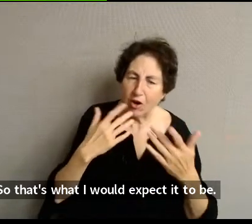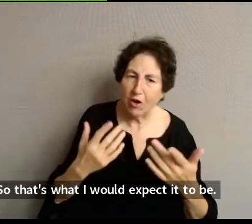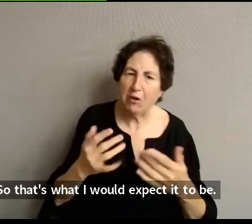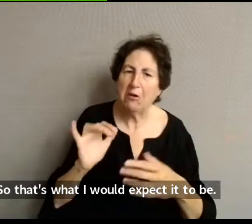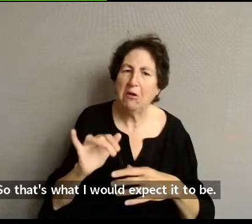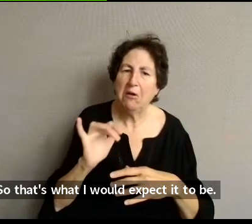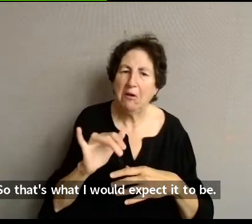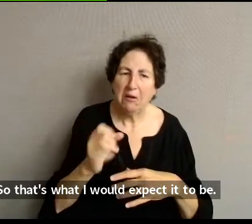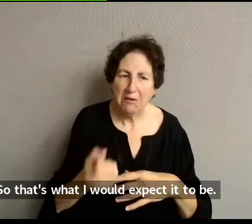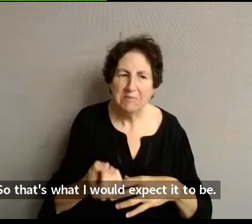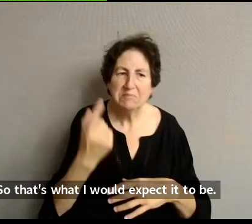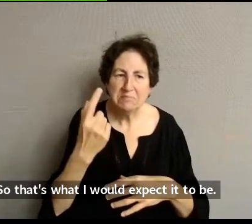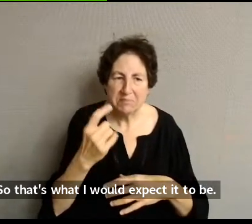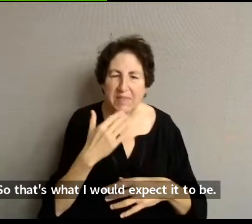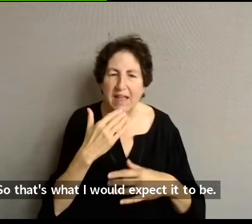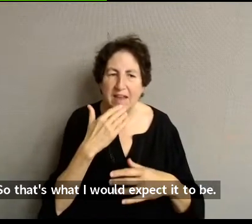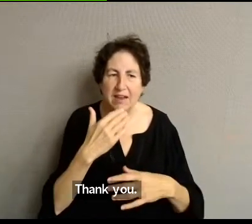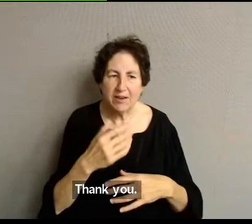Thank you very much. Thank you.